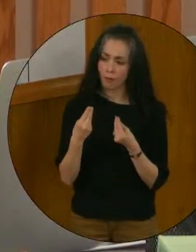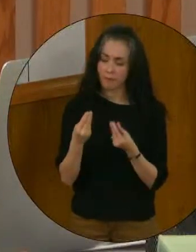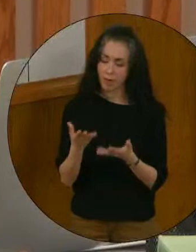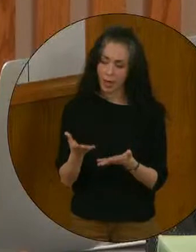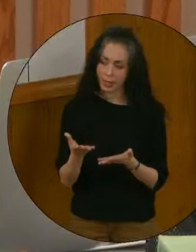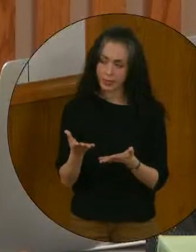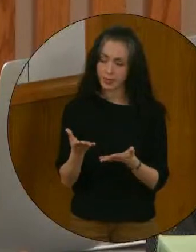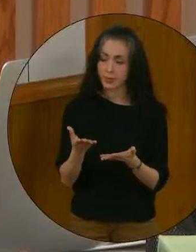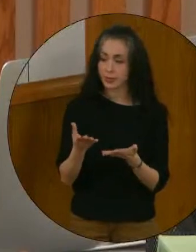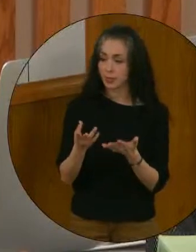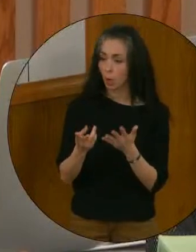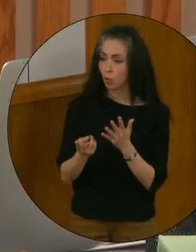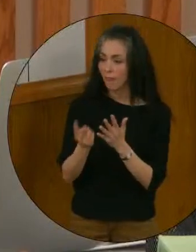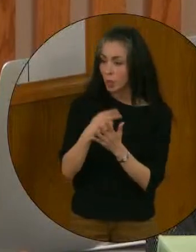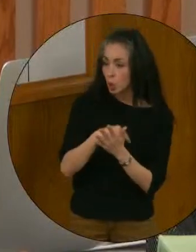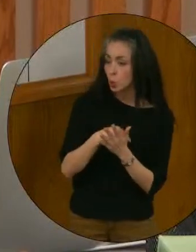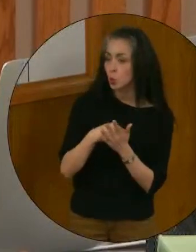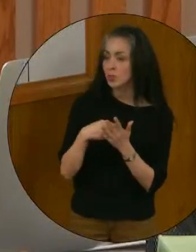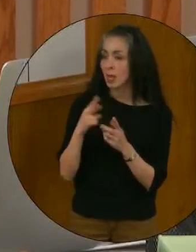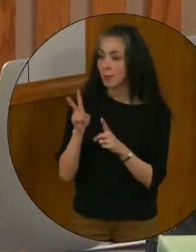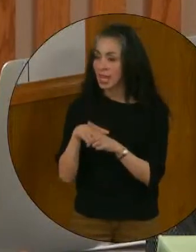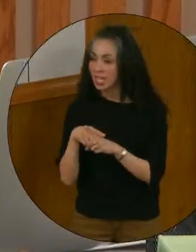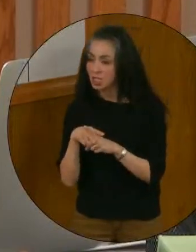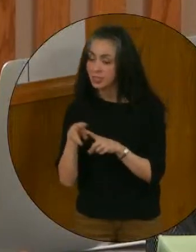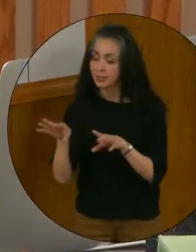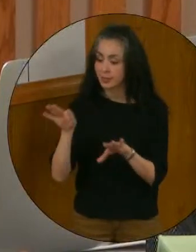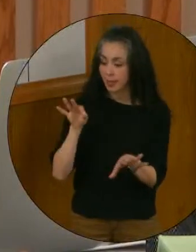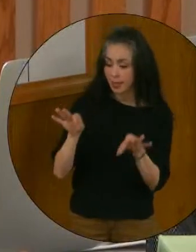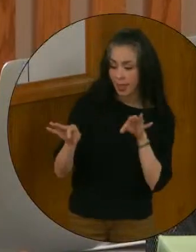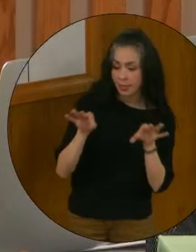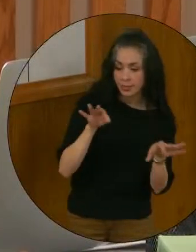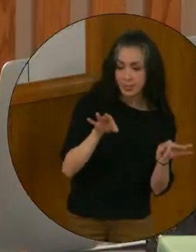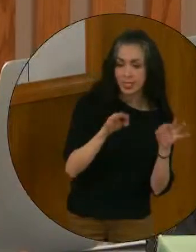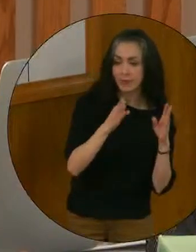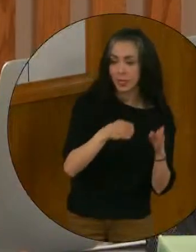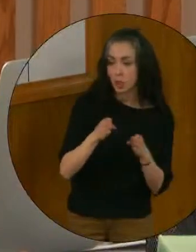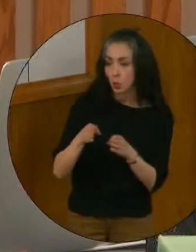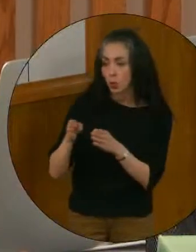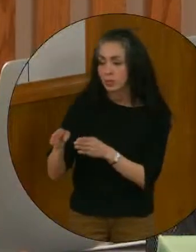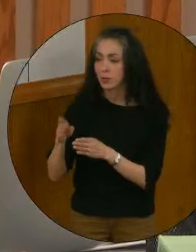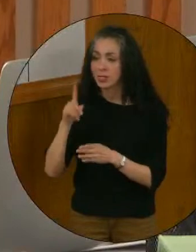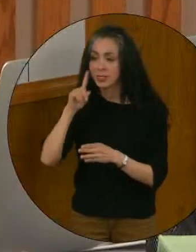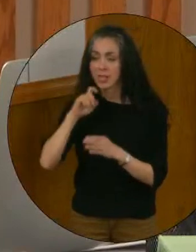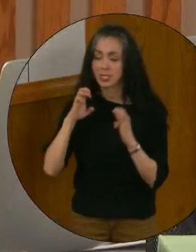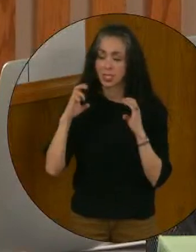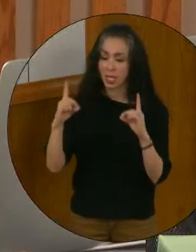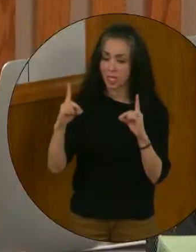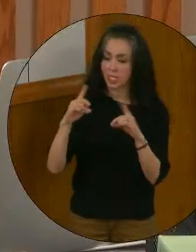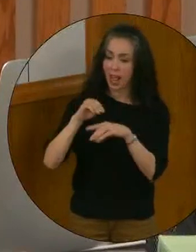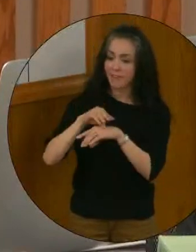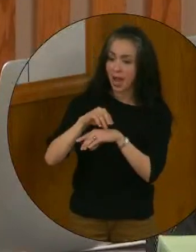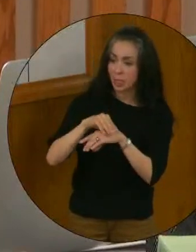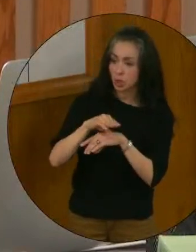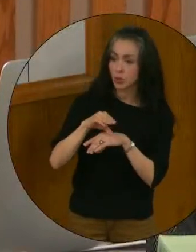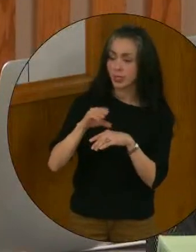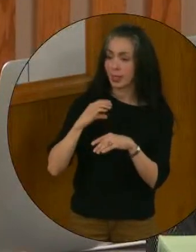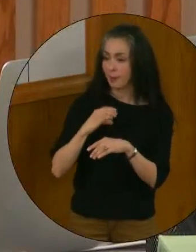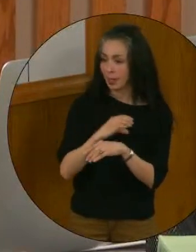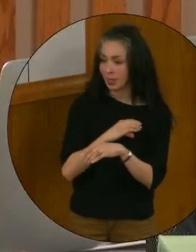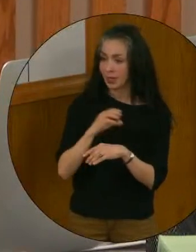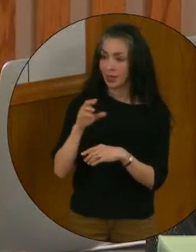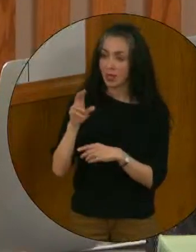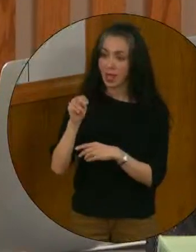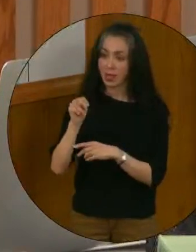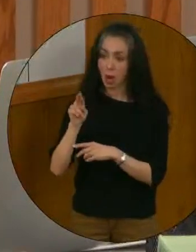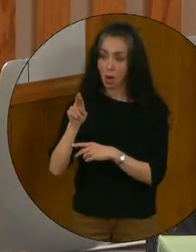it reviews applications and selects individuals for the Sex Education Advisory Committee. Both the